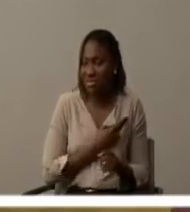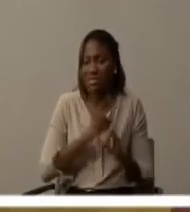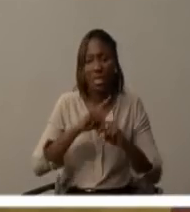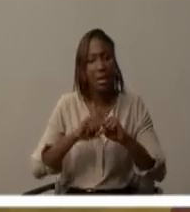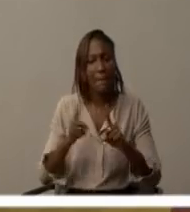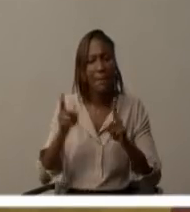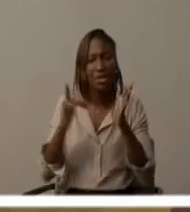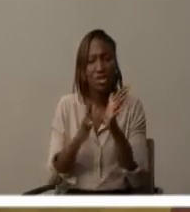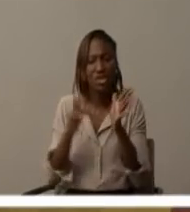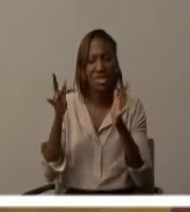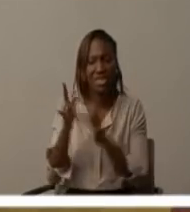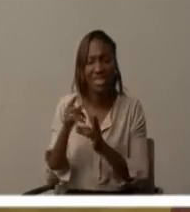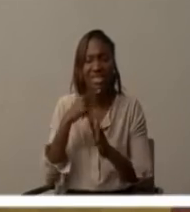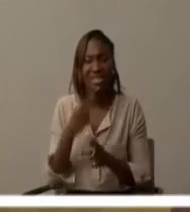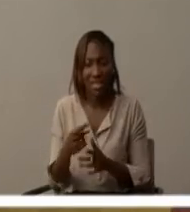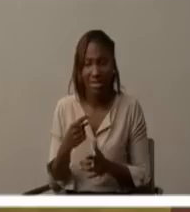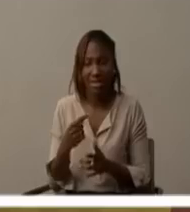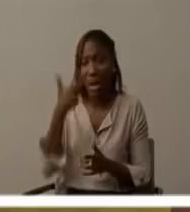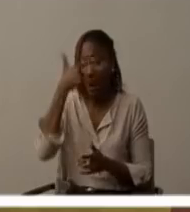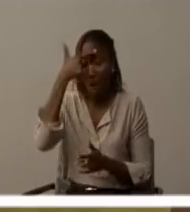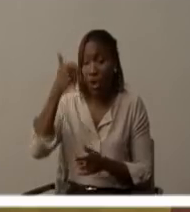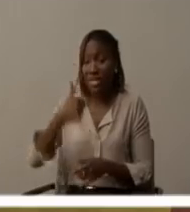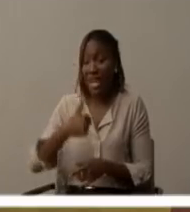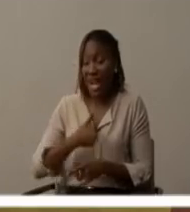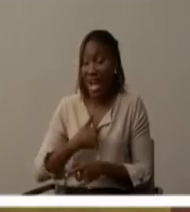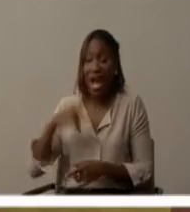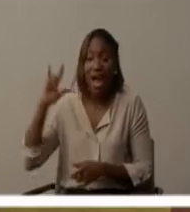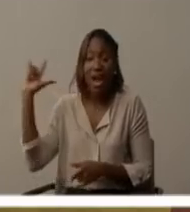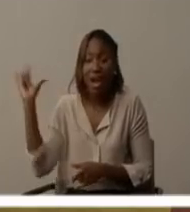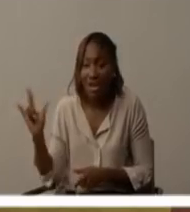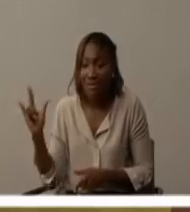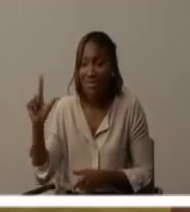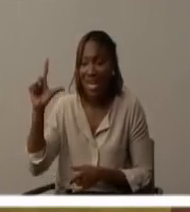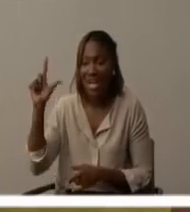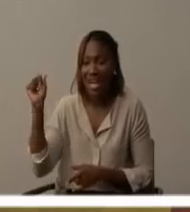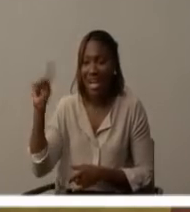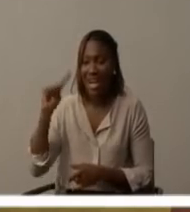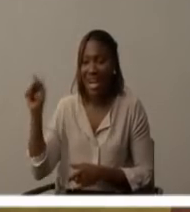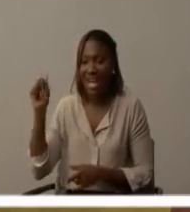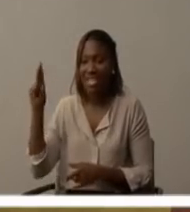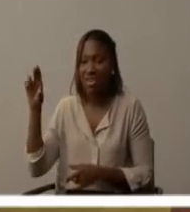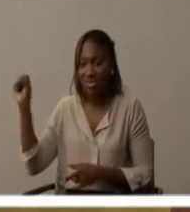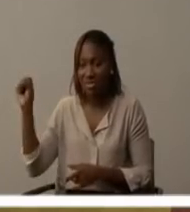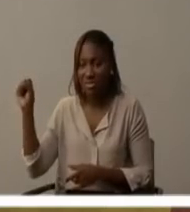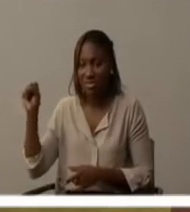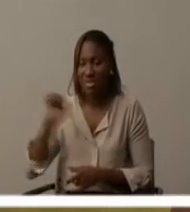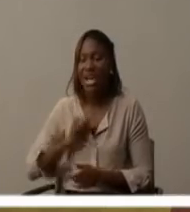love him, I'm waiting 2 days. Because I love him. Now,